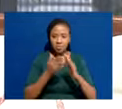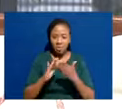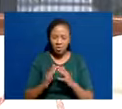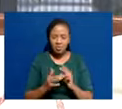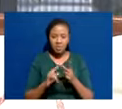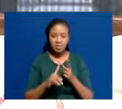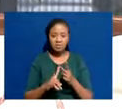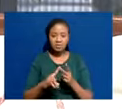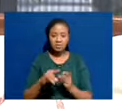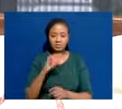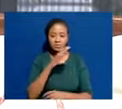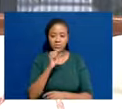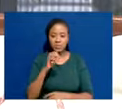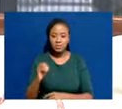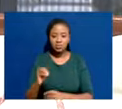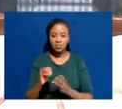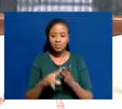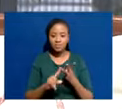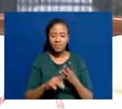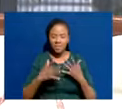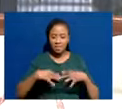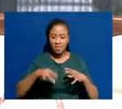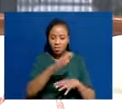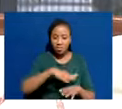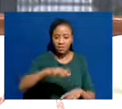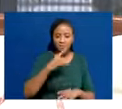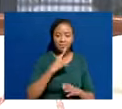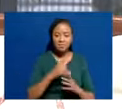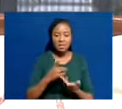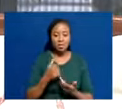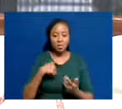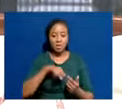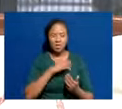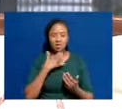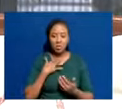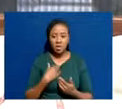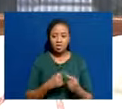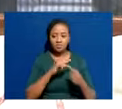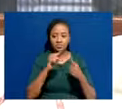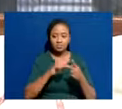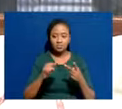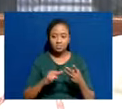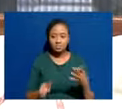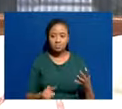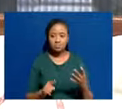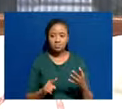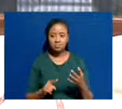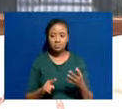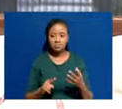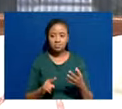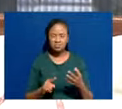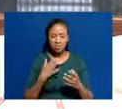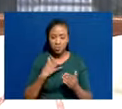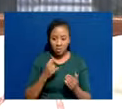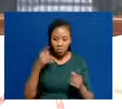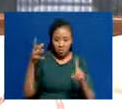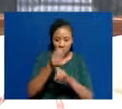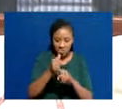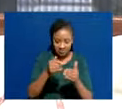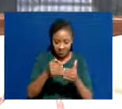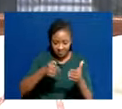mtaani, just sitting and saying, look, this is what we want. And we make concerted efforts towards it, a medium term. This is what we need to do in the short term,